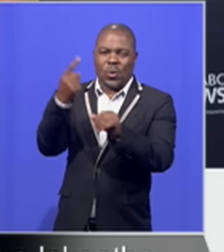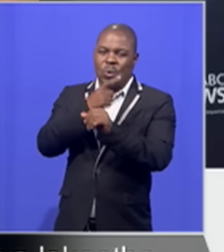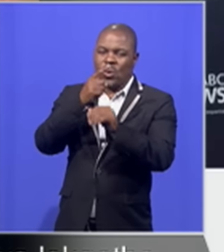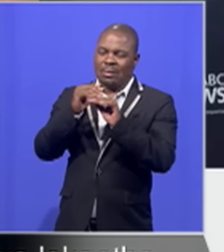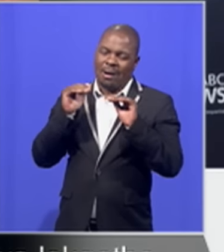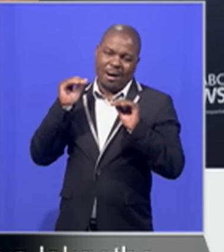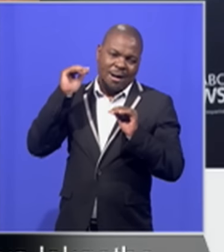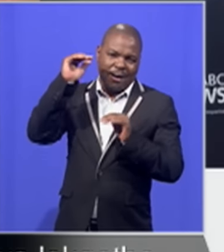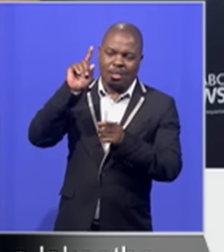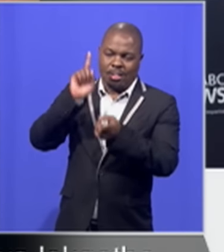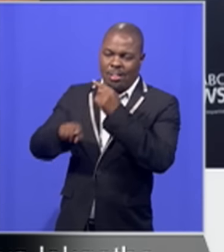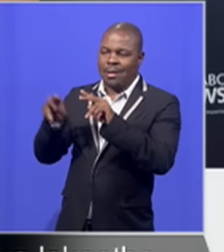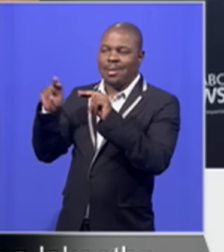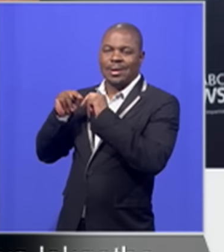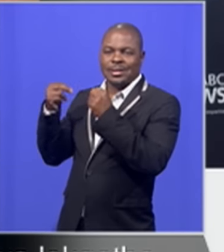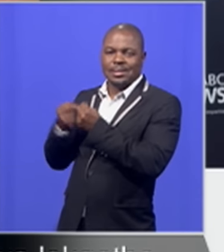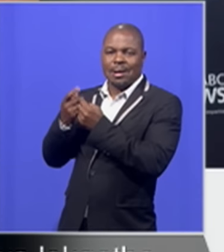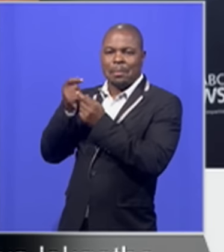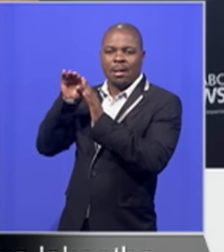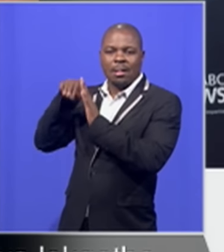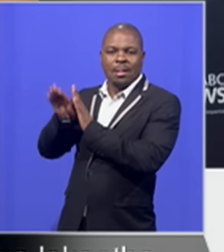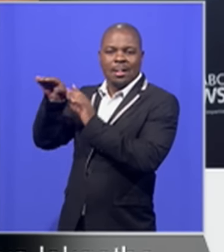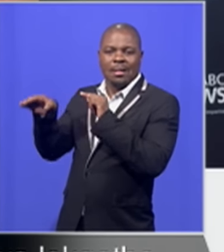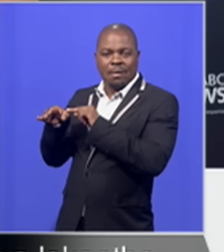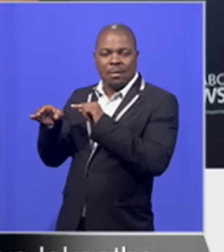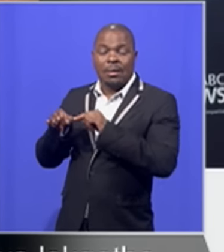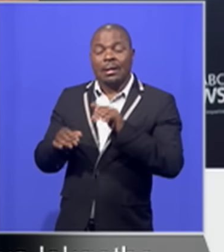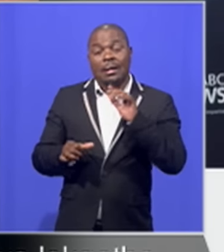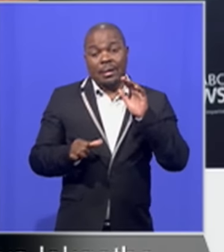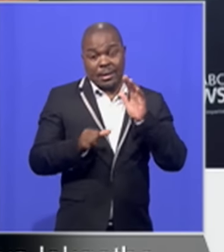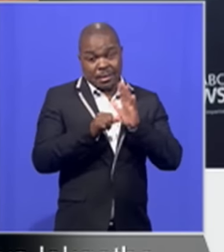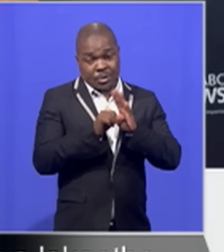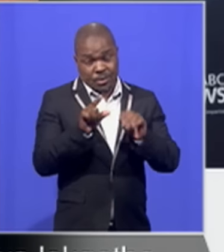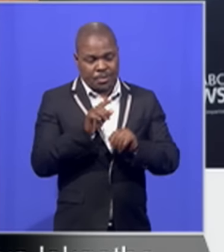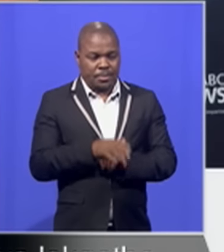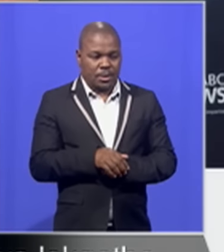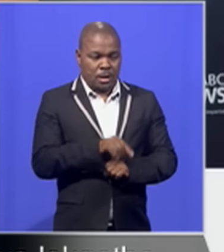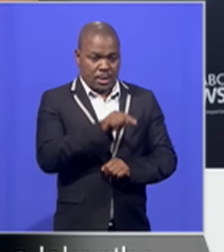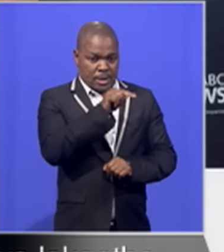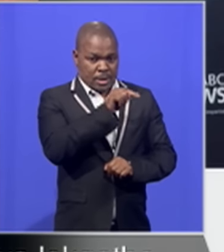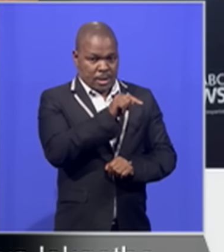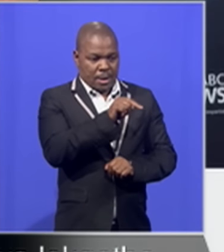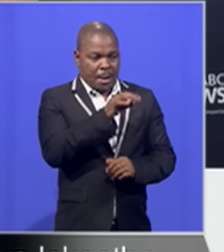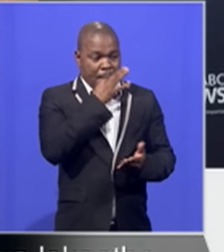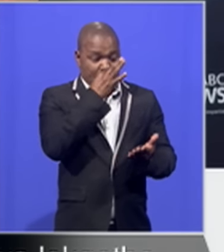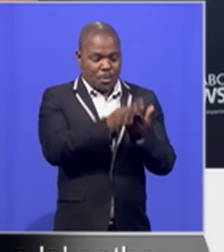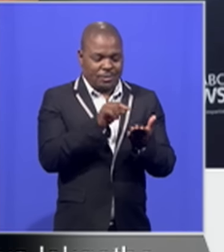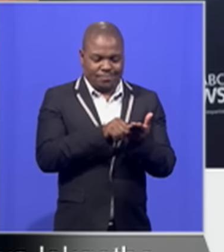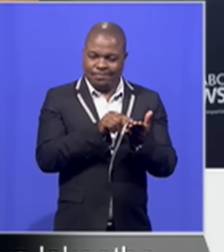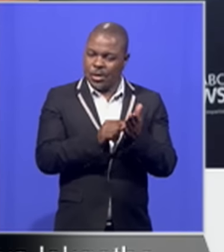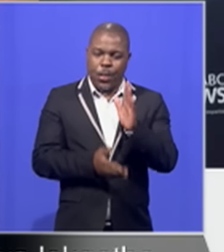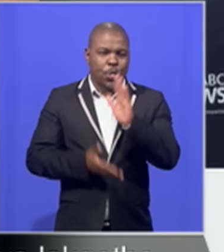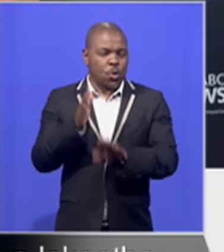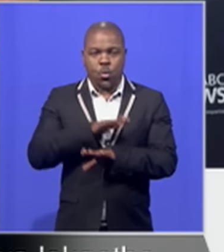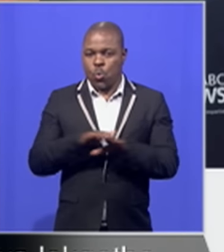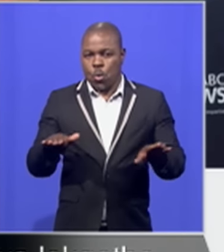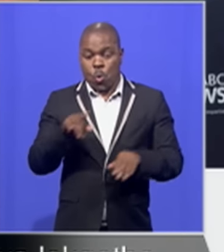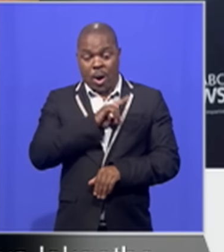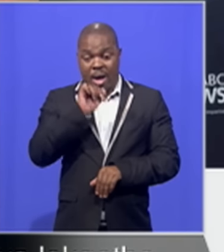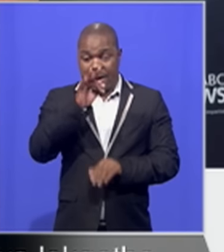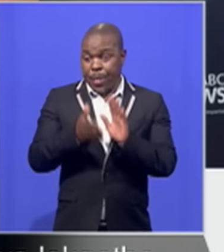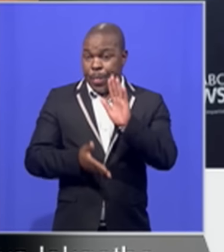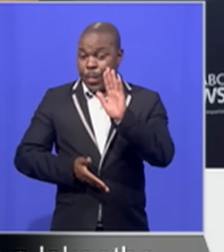national inflation. So really, it is important that this proposal not go through, because if this